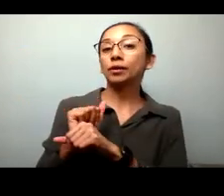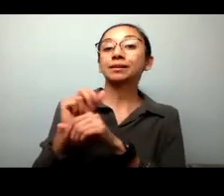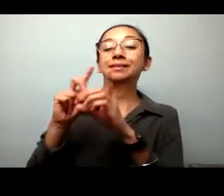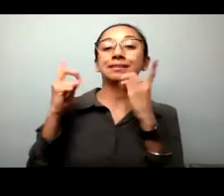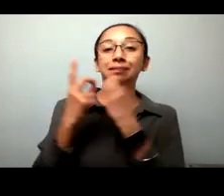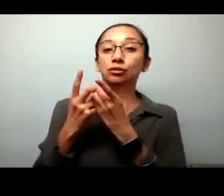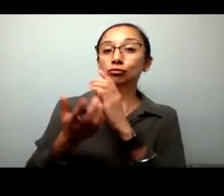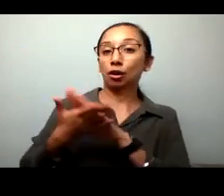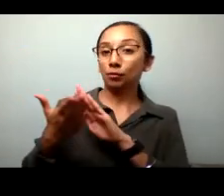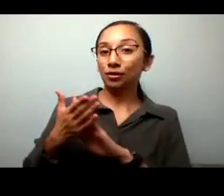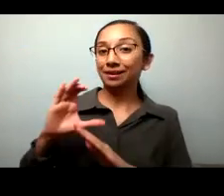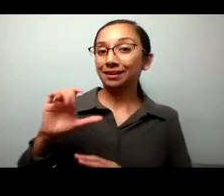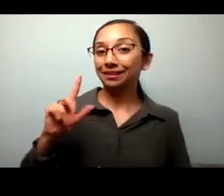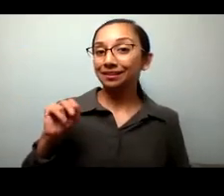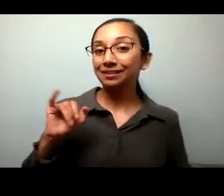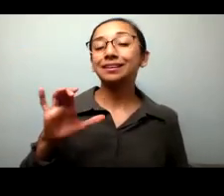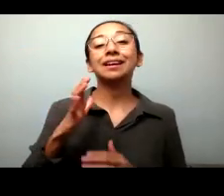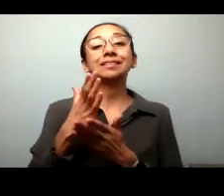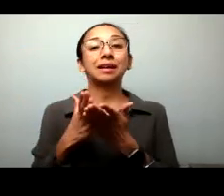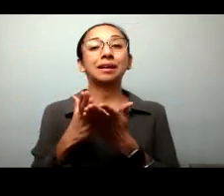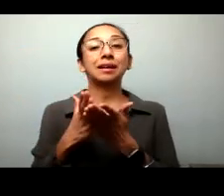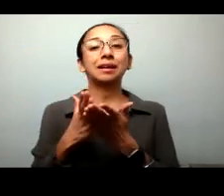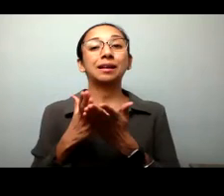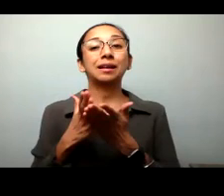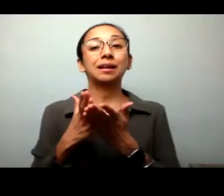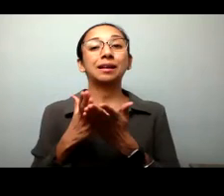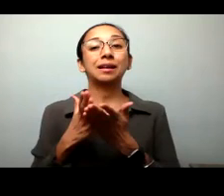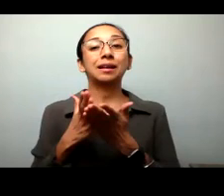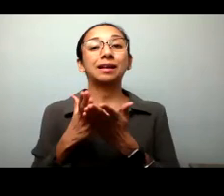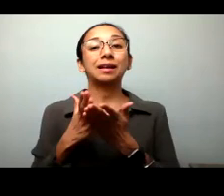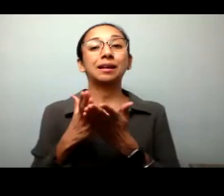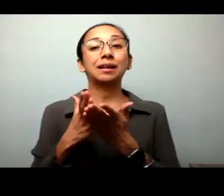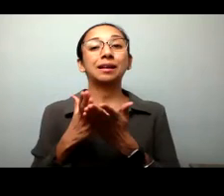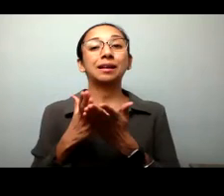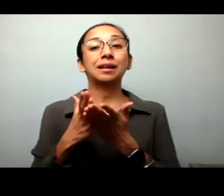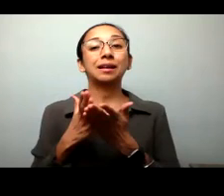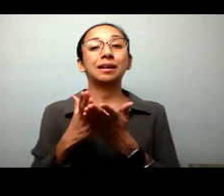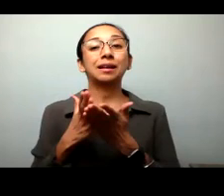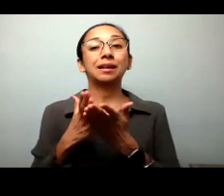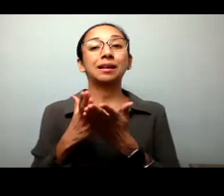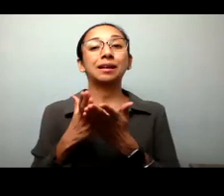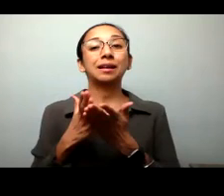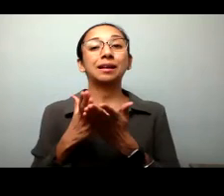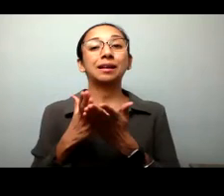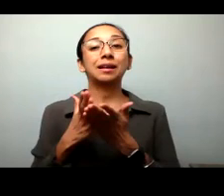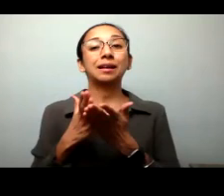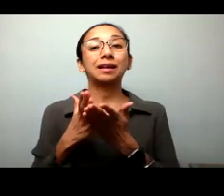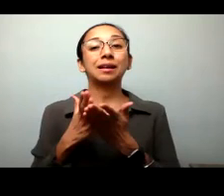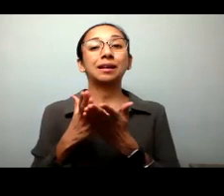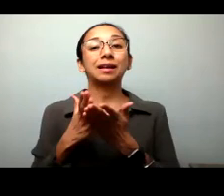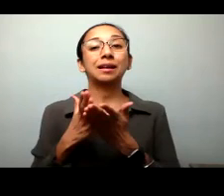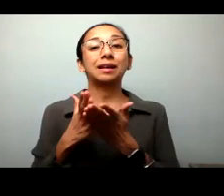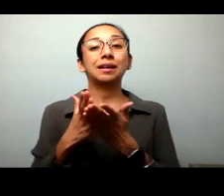we have groups of itinerants that float around from schools and offices and so forth. We have an array, it's over